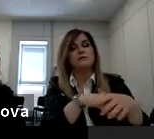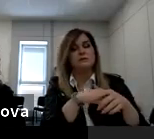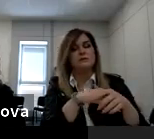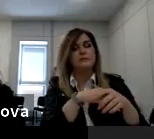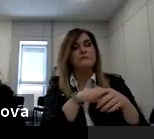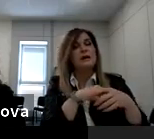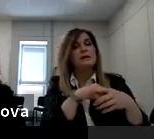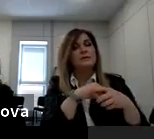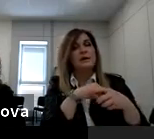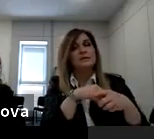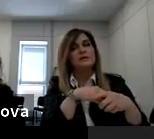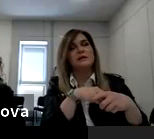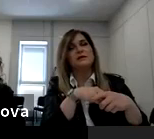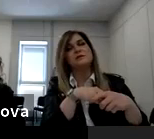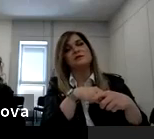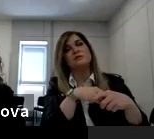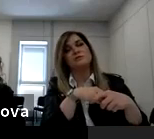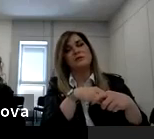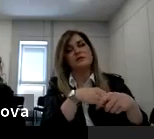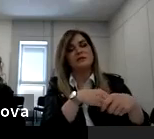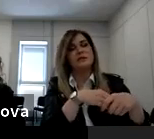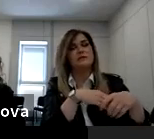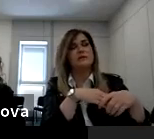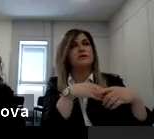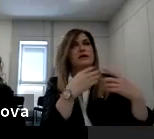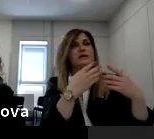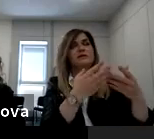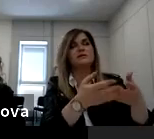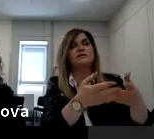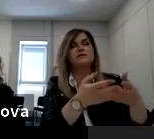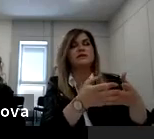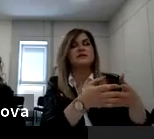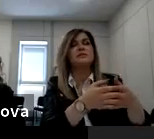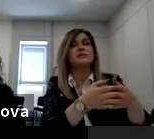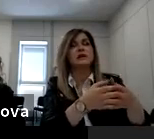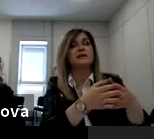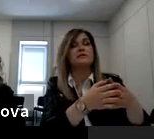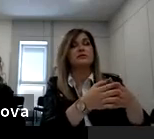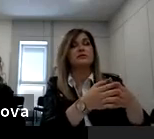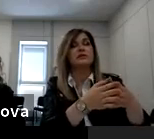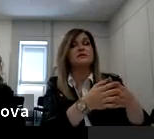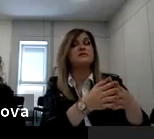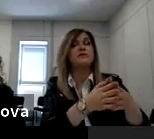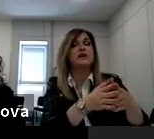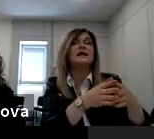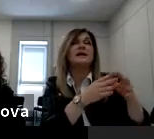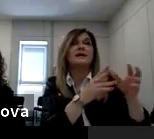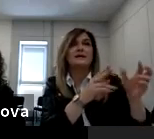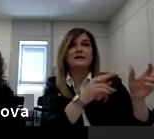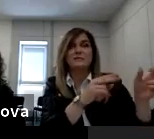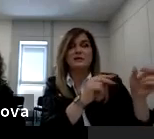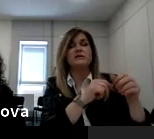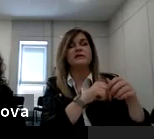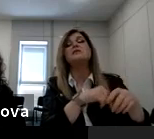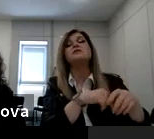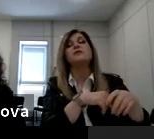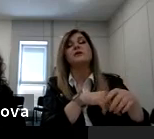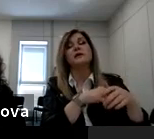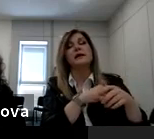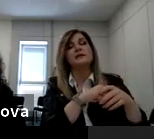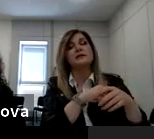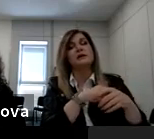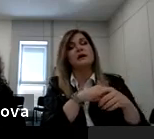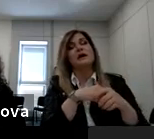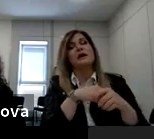ground also. And plus, as we told previously, we will try to introduce a separate line of products for special